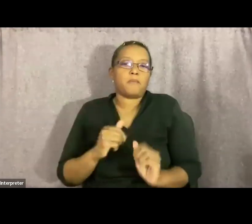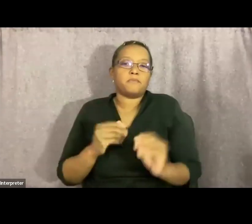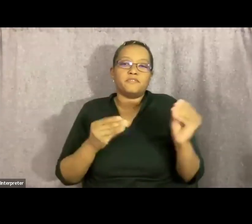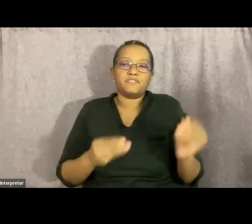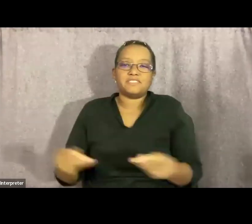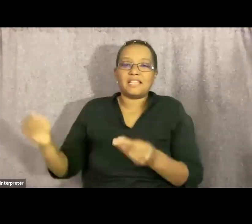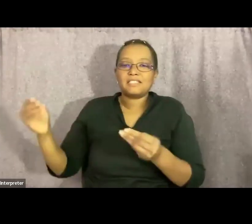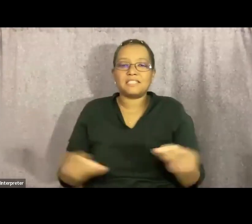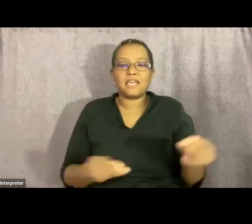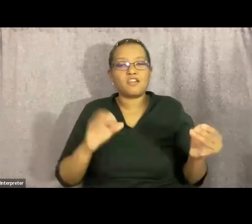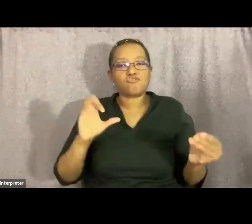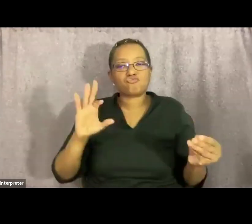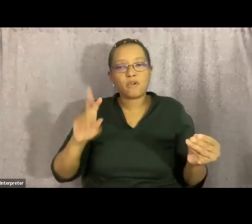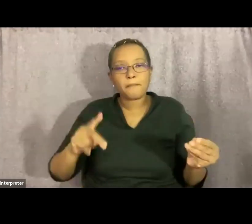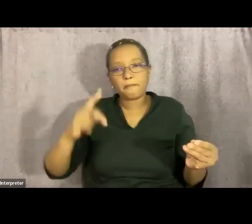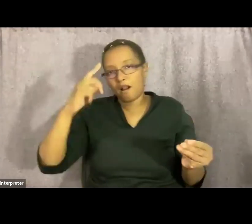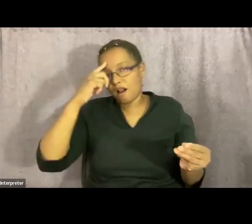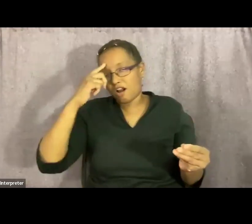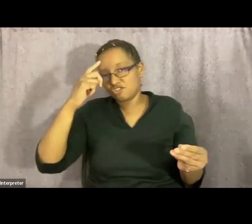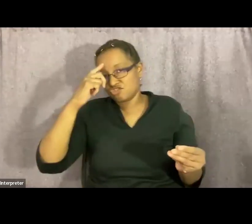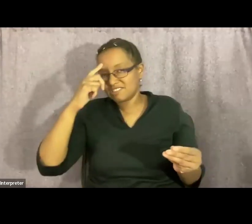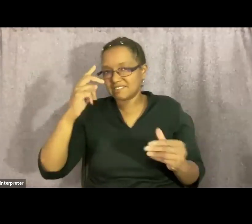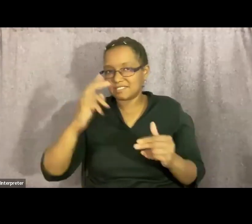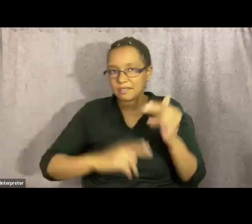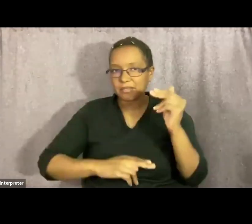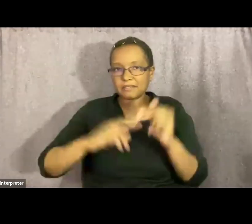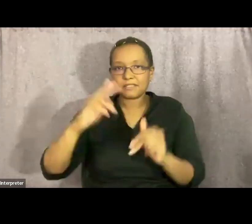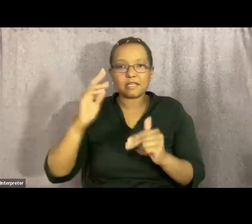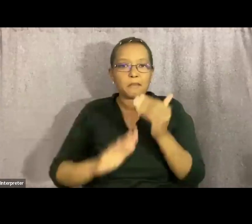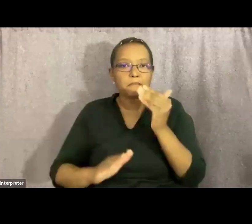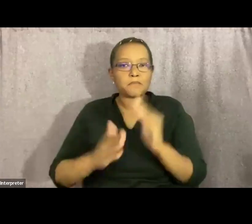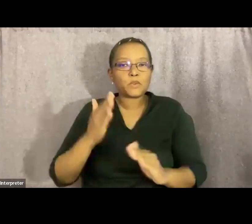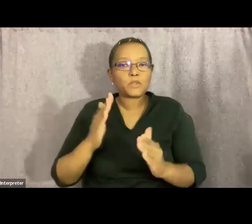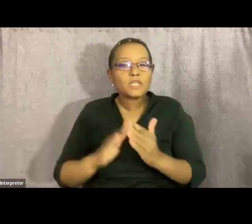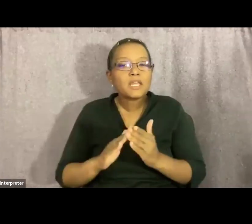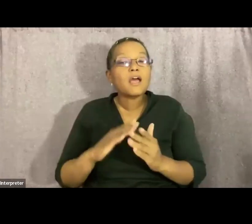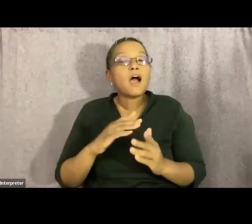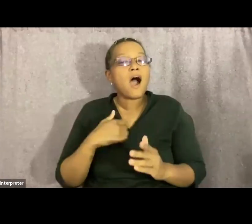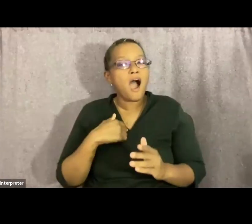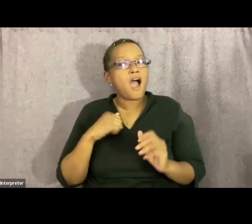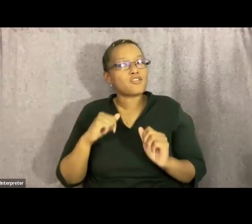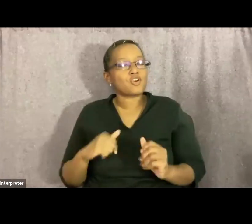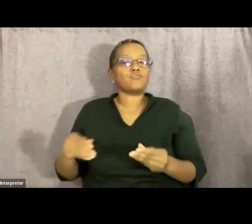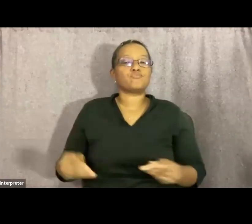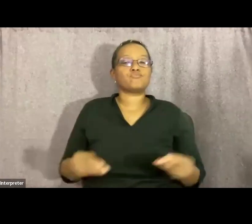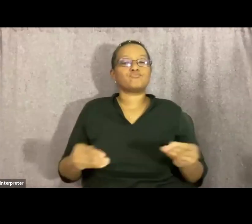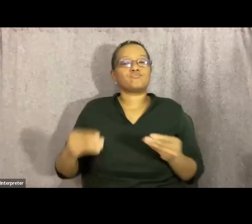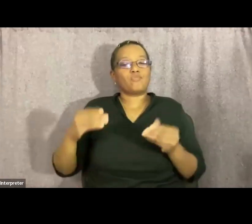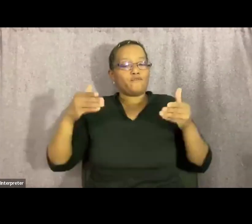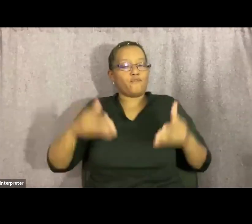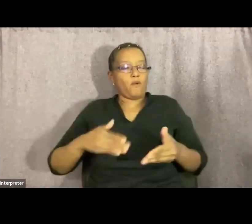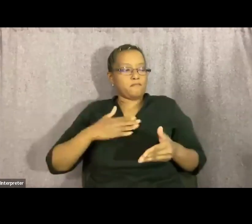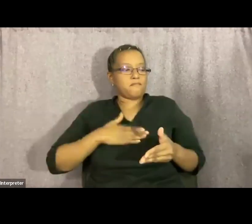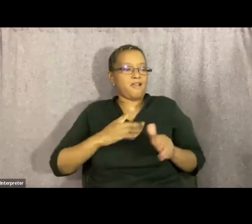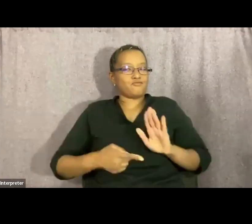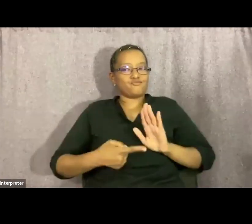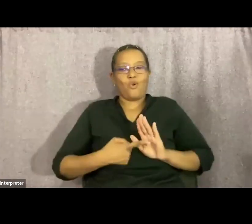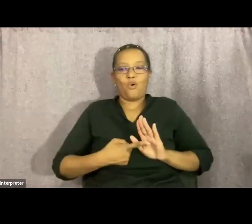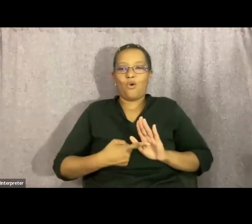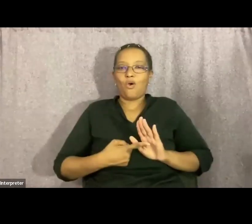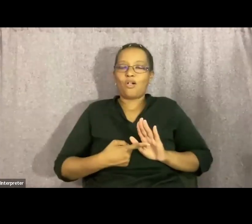have anything that you want to add to what Jasenia offered, or yeah.